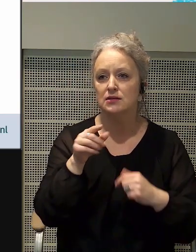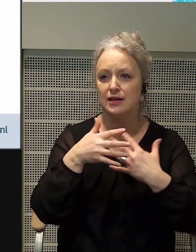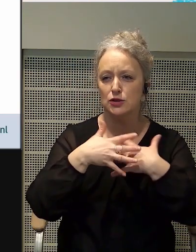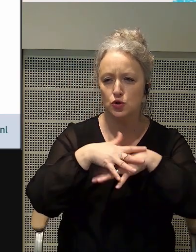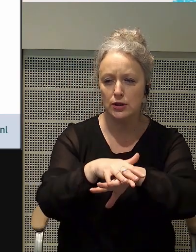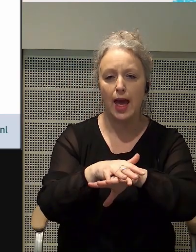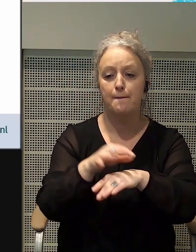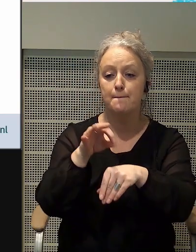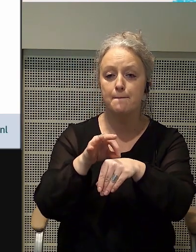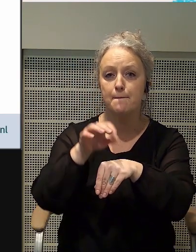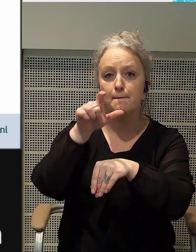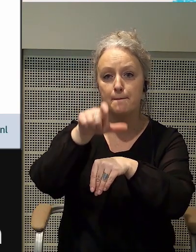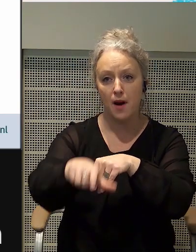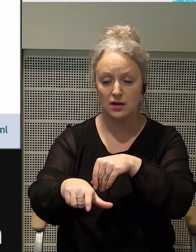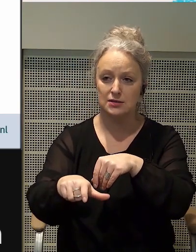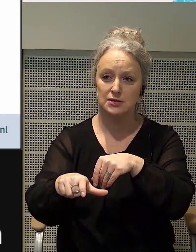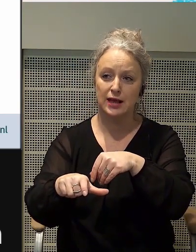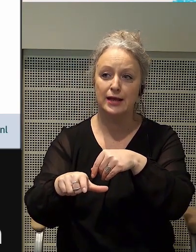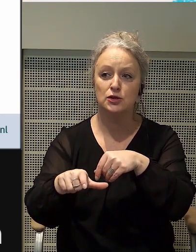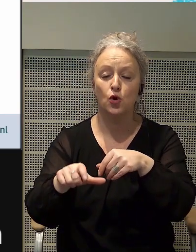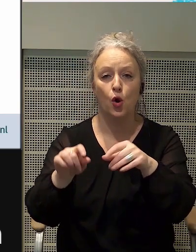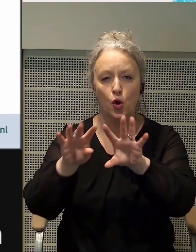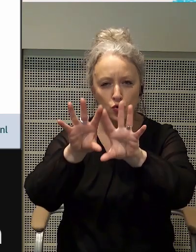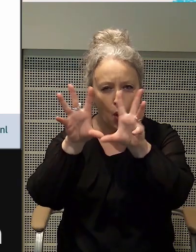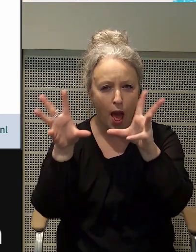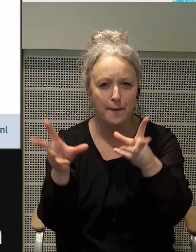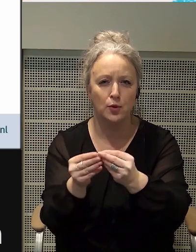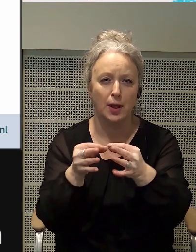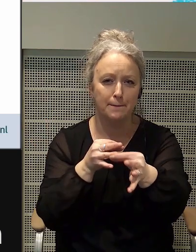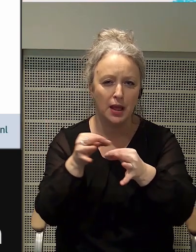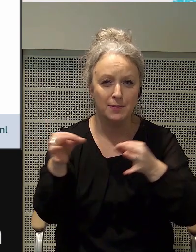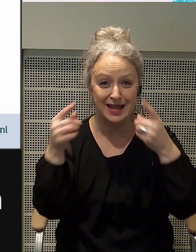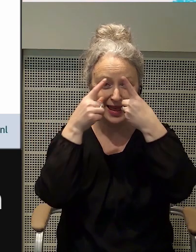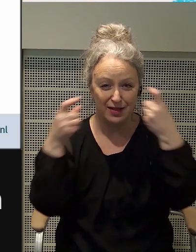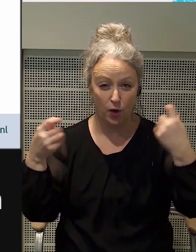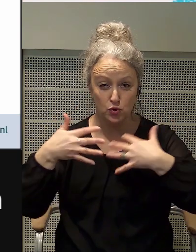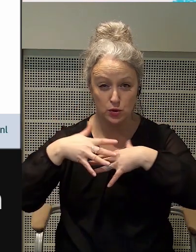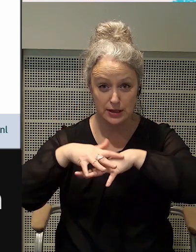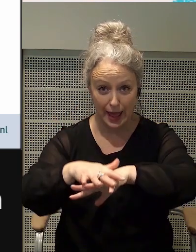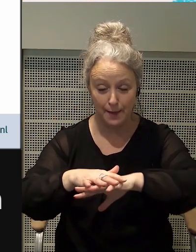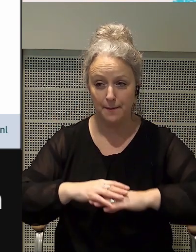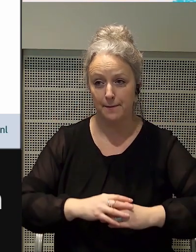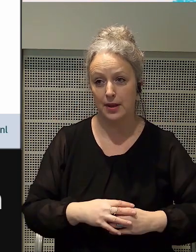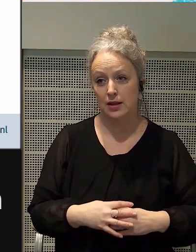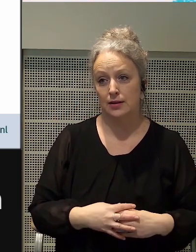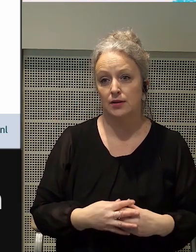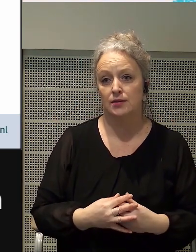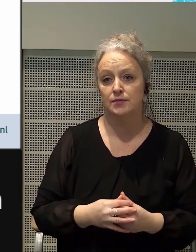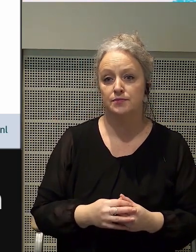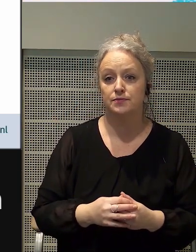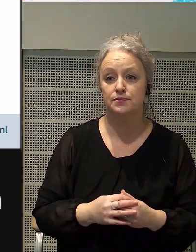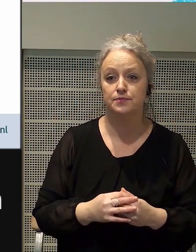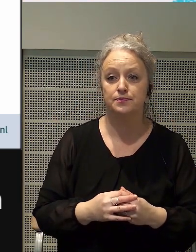Outcome Measurement Information System. And what it does do, it has validated questionnaires